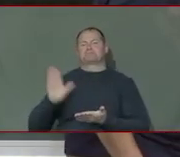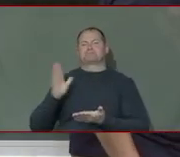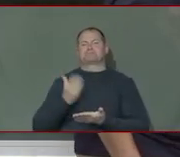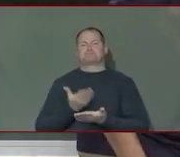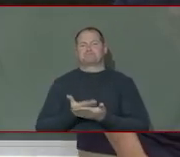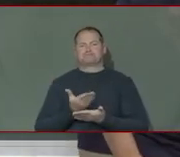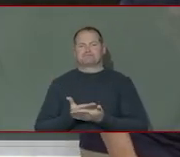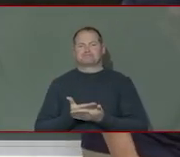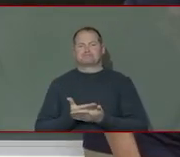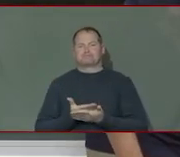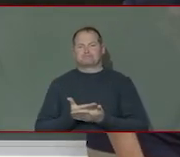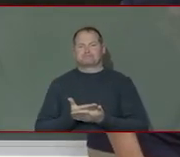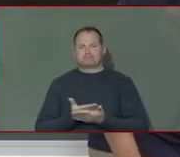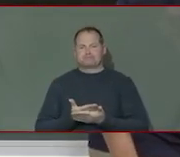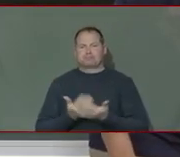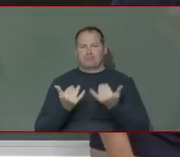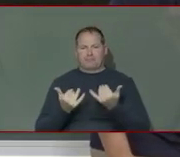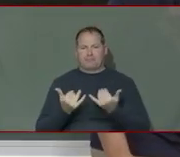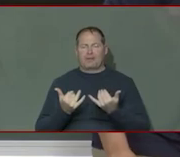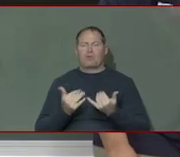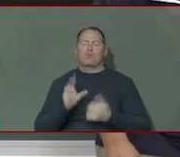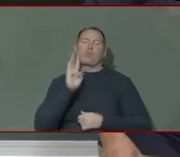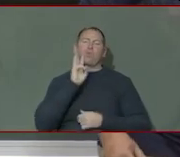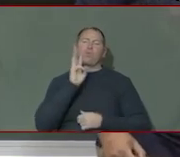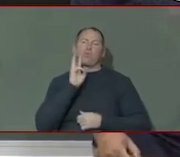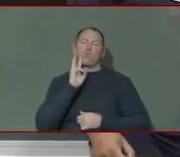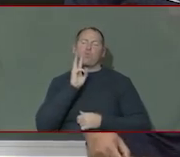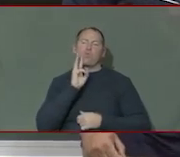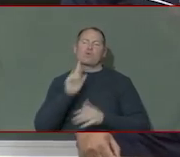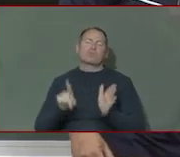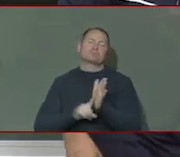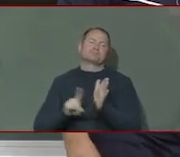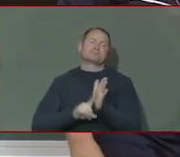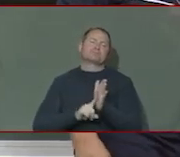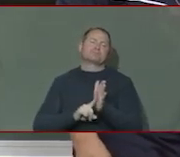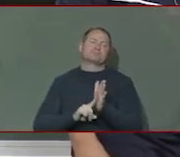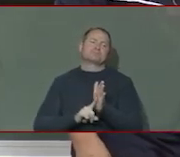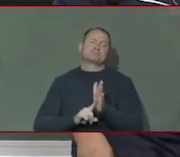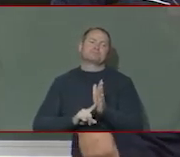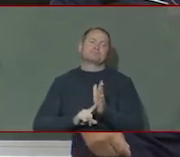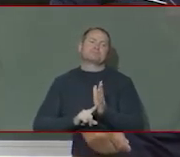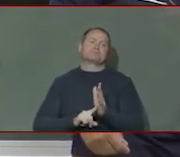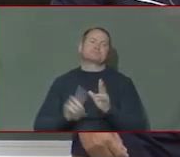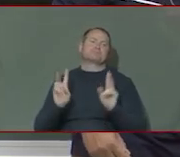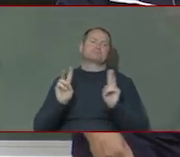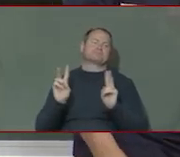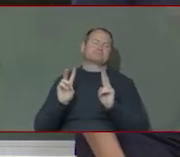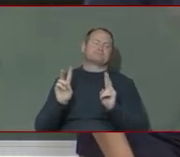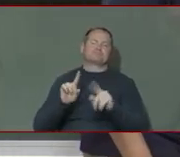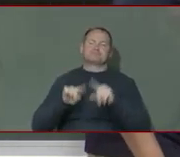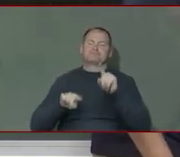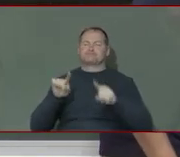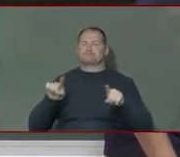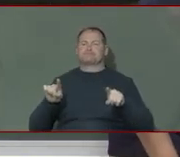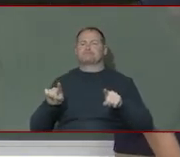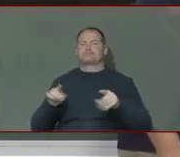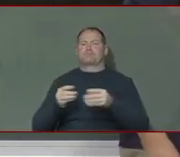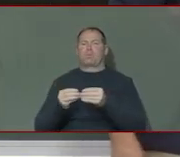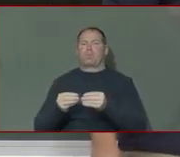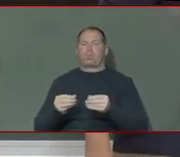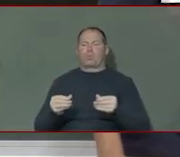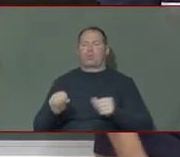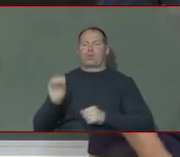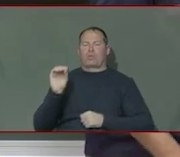it deposits it as part of the water in the urine. So the vitamins and the uric acid and all the other stuff is dissolved in